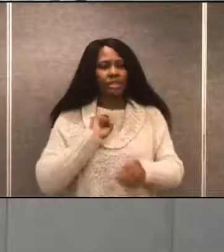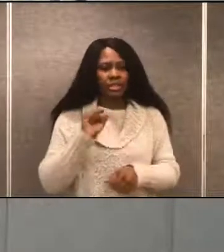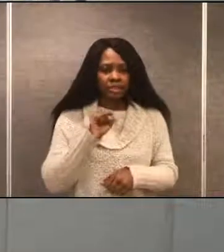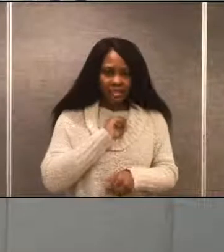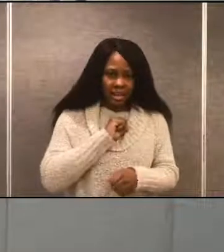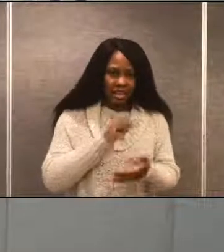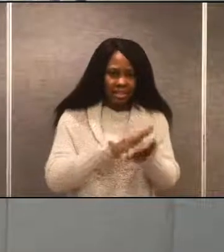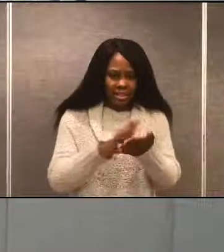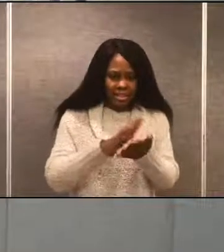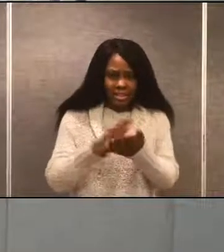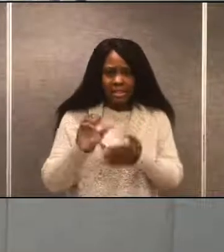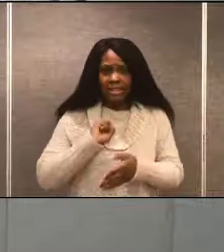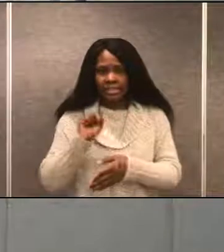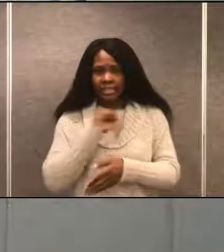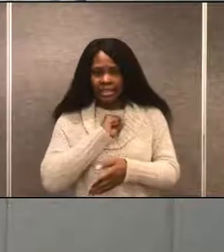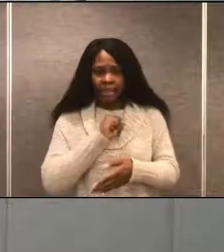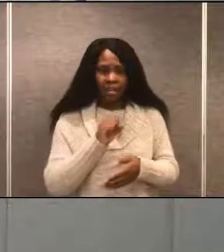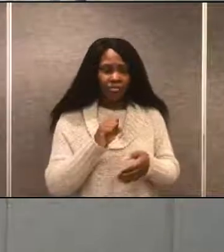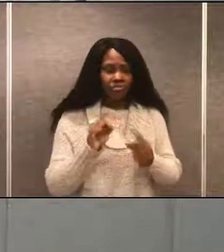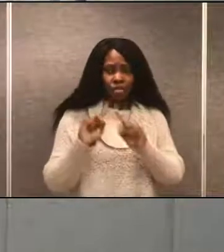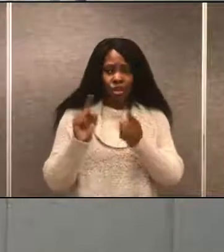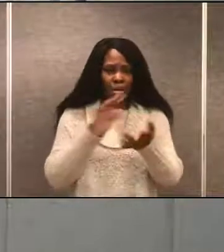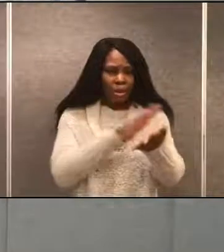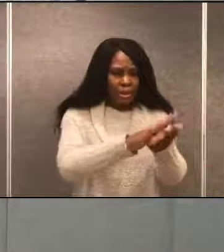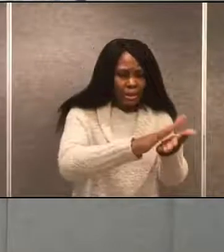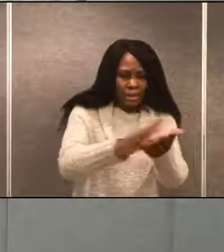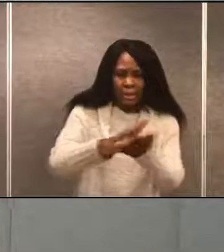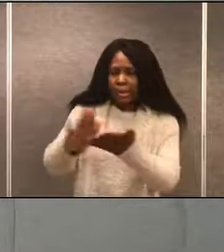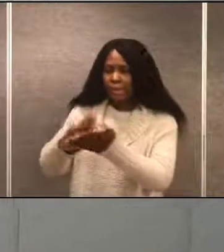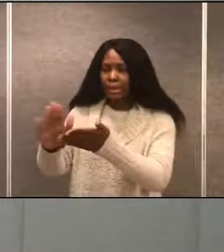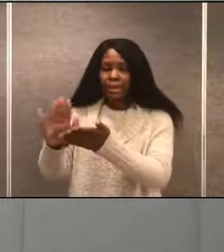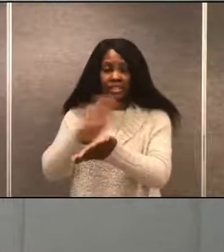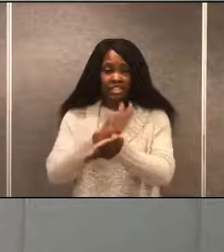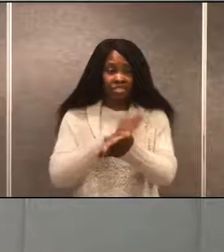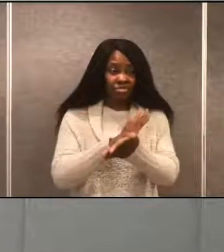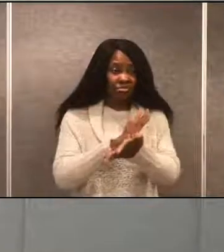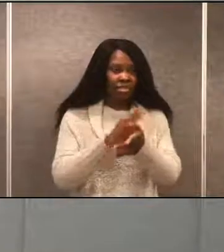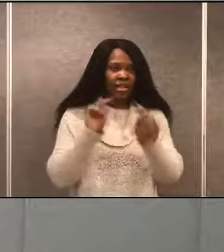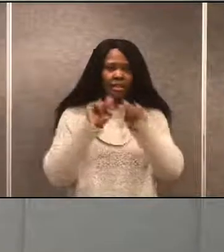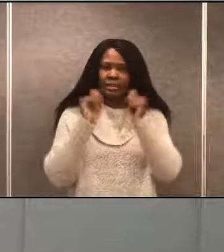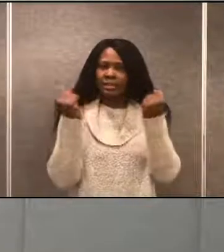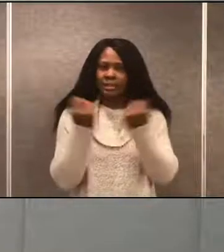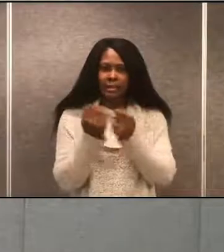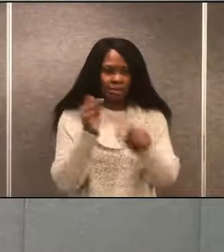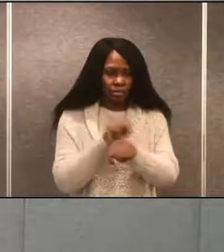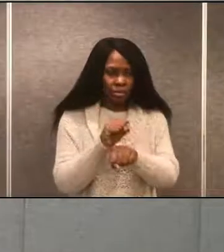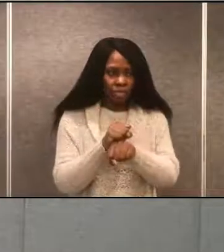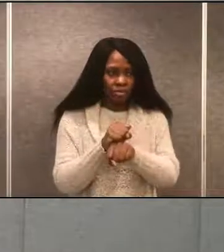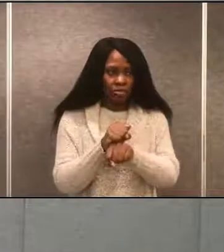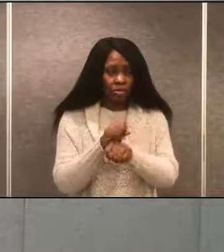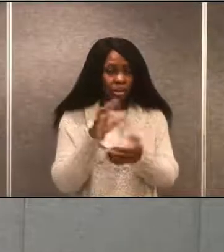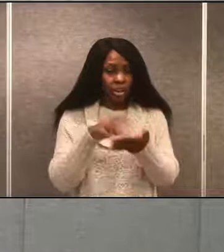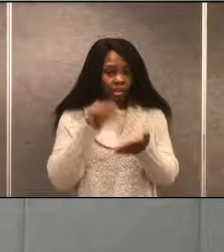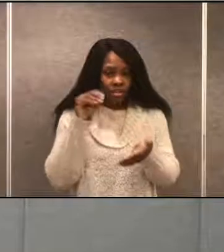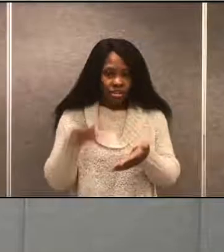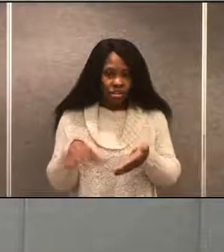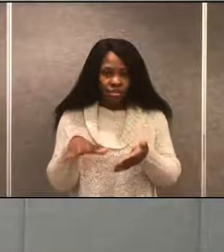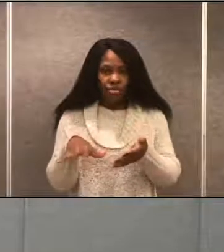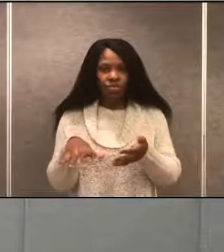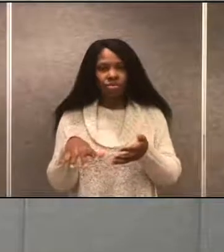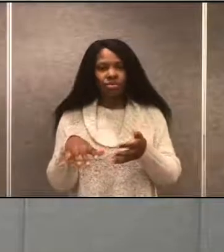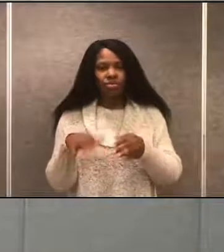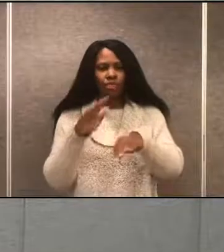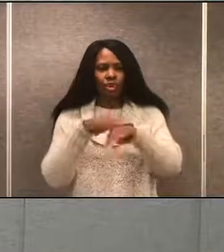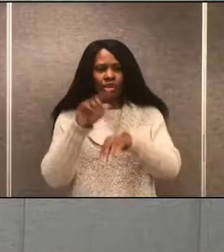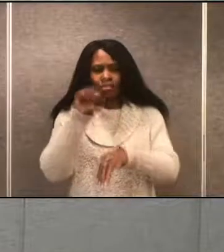and get these buildings ready, because it's a lot of work for us all. Team effort. It's a team effort, and the students who get on the Zoom calls, being responsible.